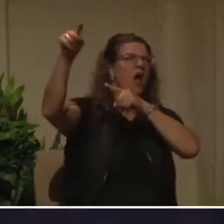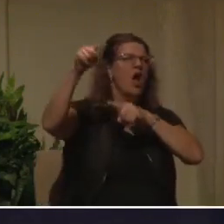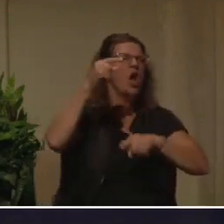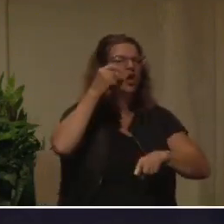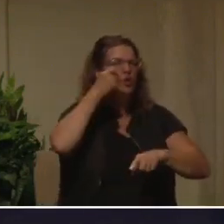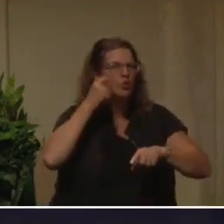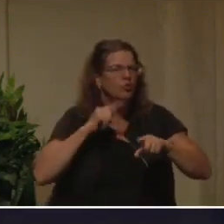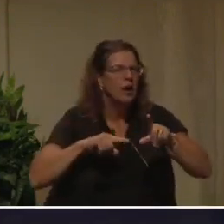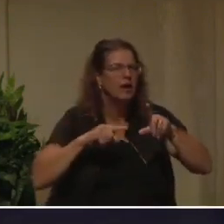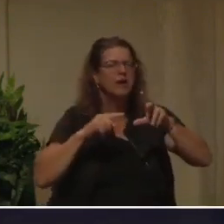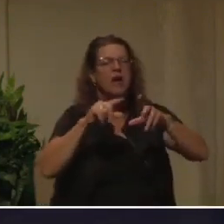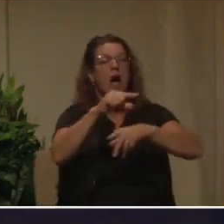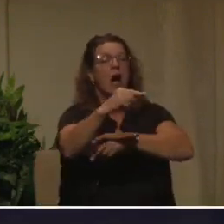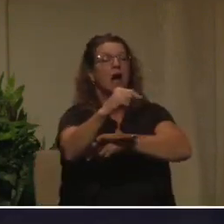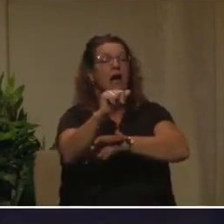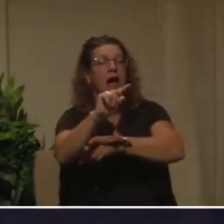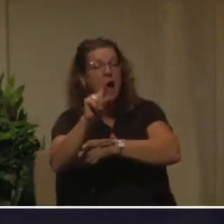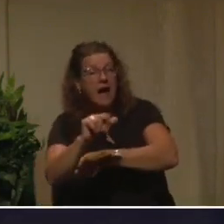ongoing conflict in Gaza.